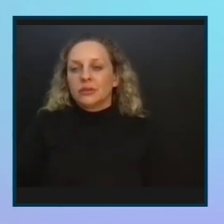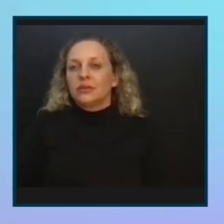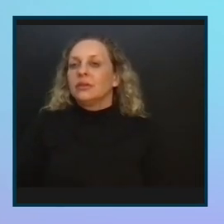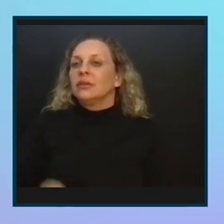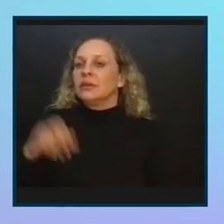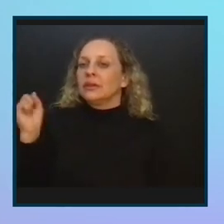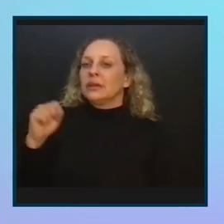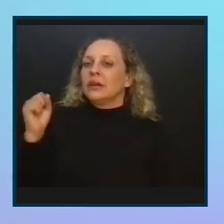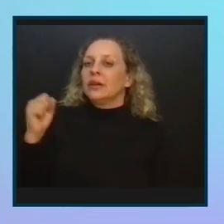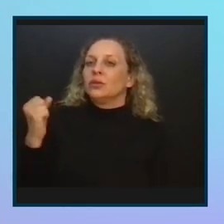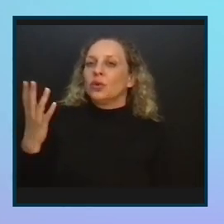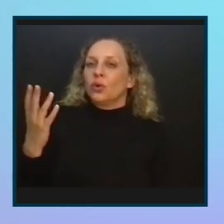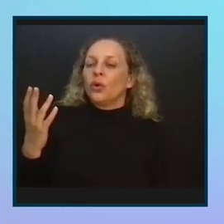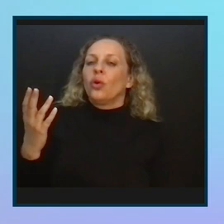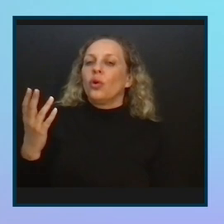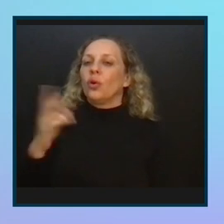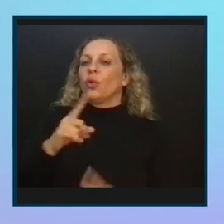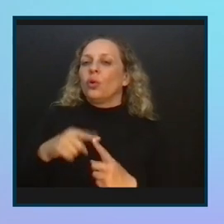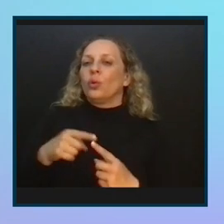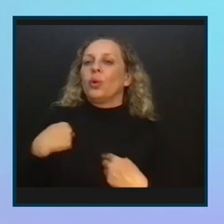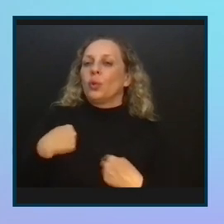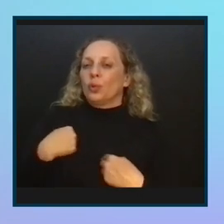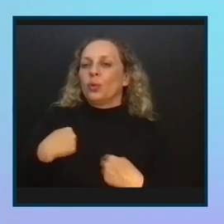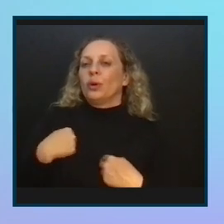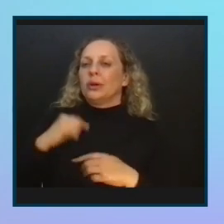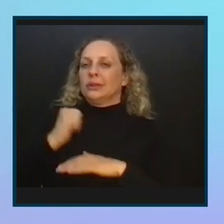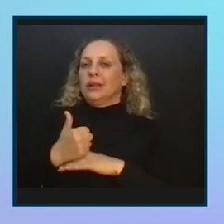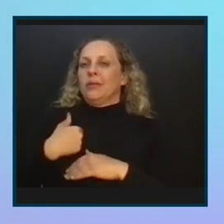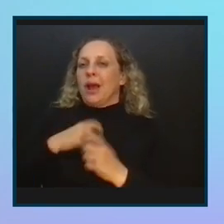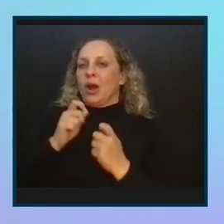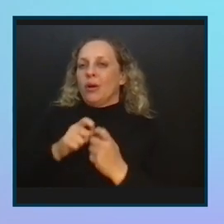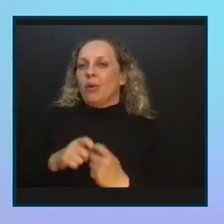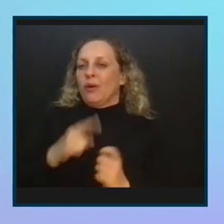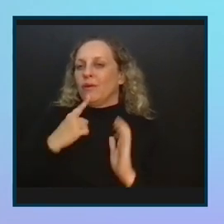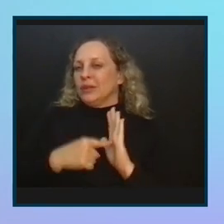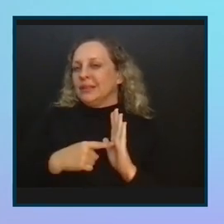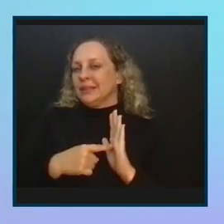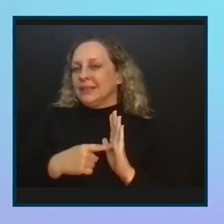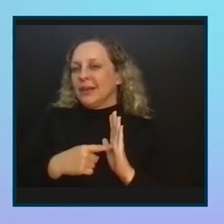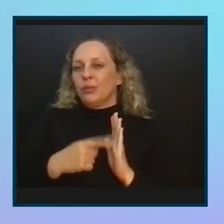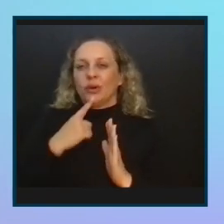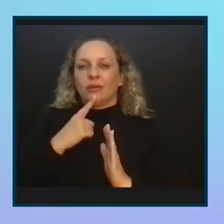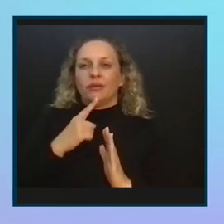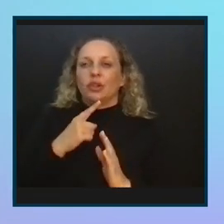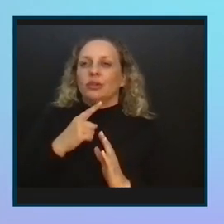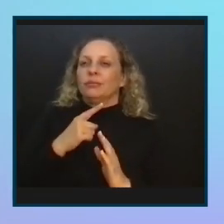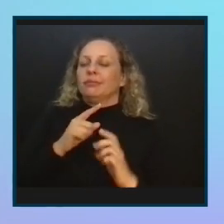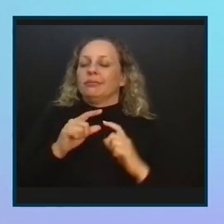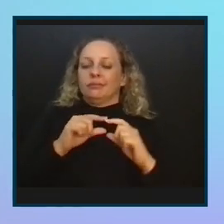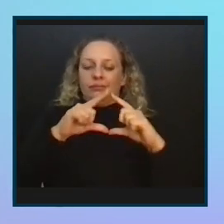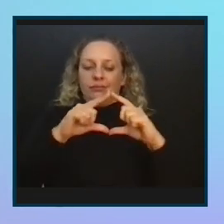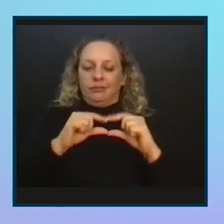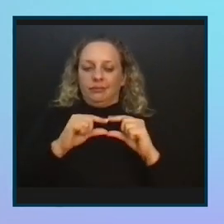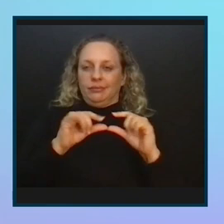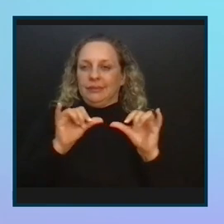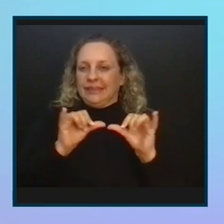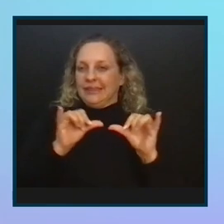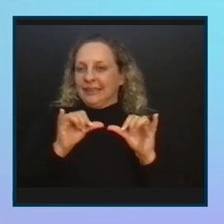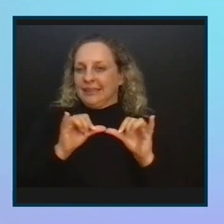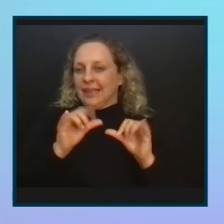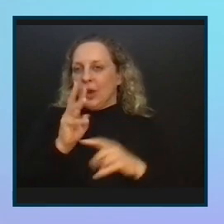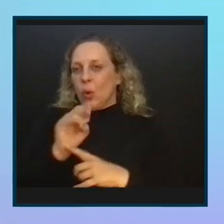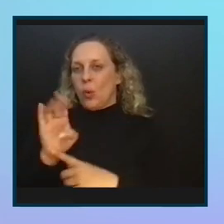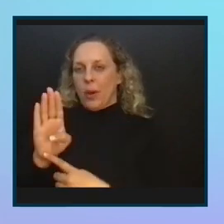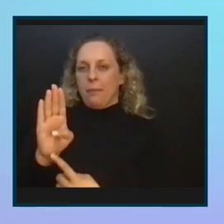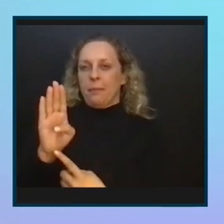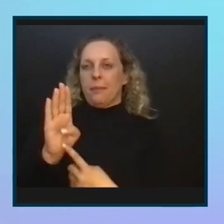Yeah, so when we build our components, like for example, let's talk about target size for on web, for example, we